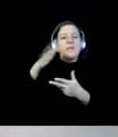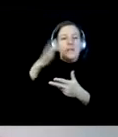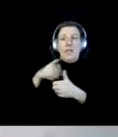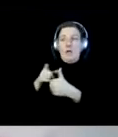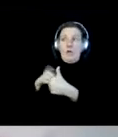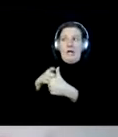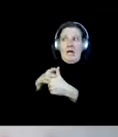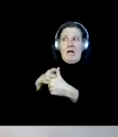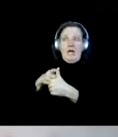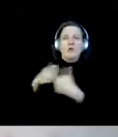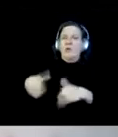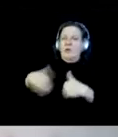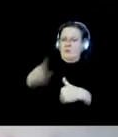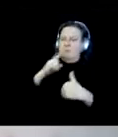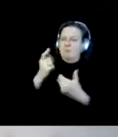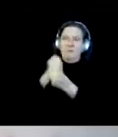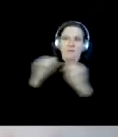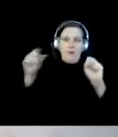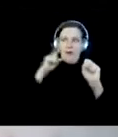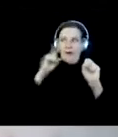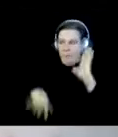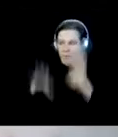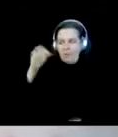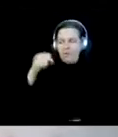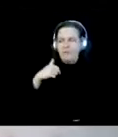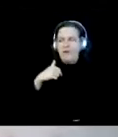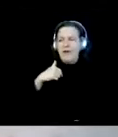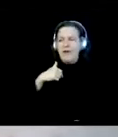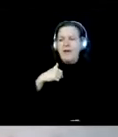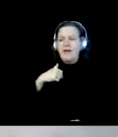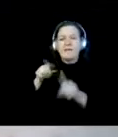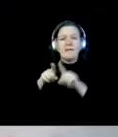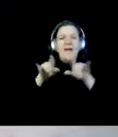me to find as like, as a common experience. You're